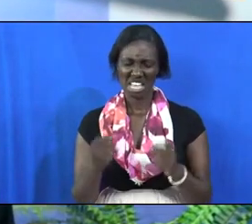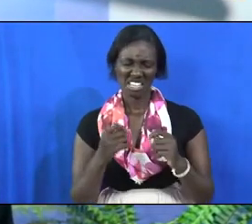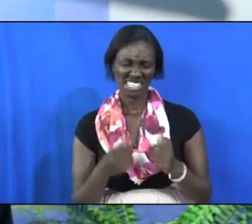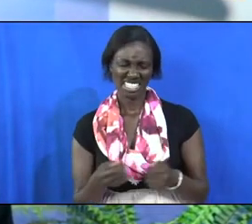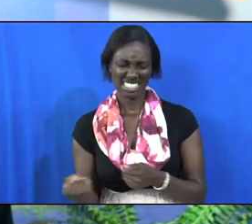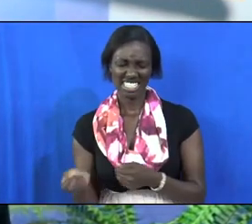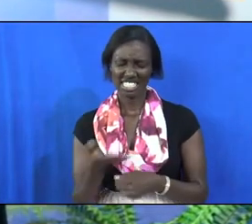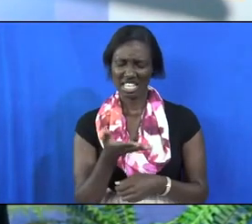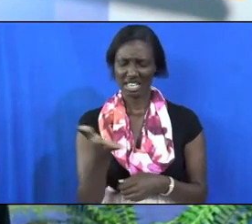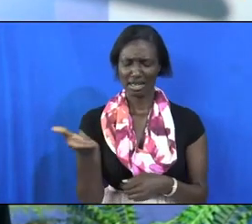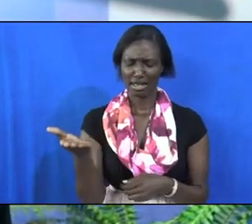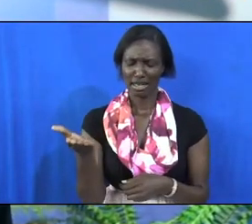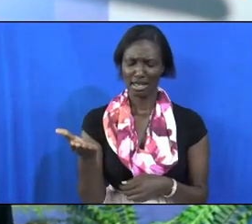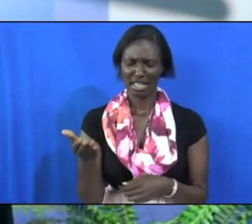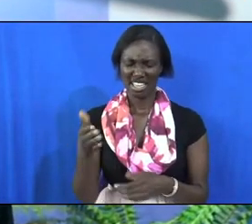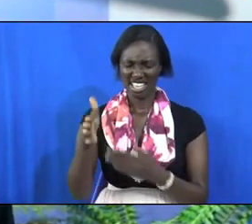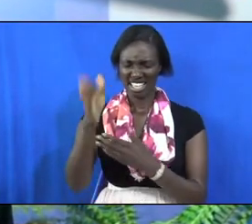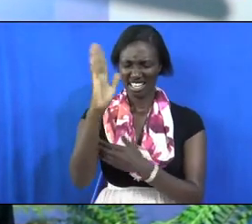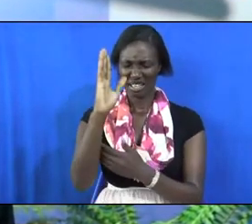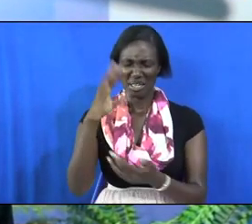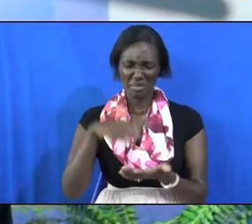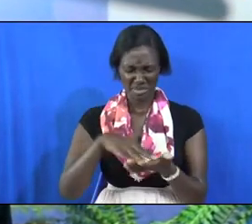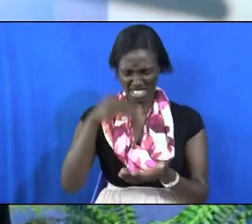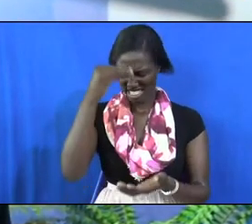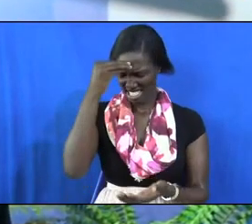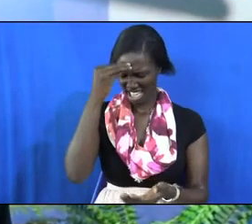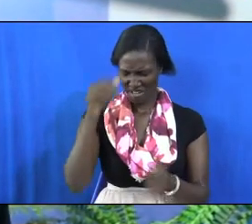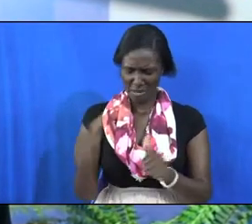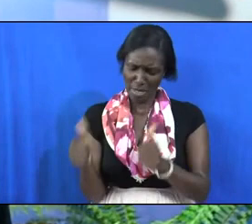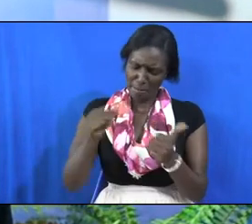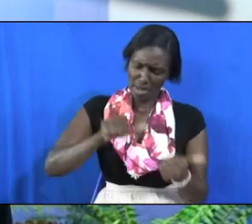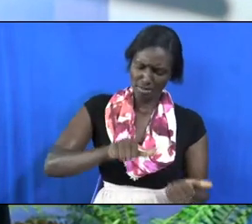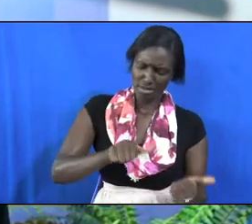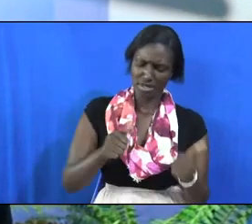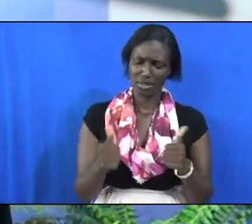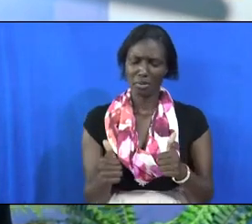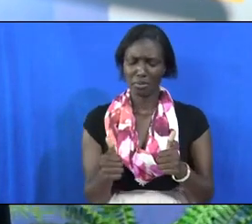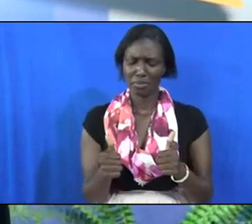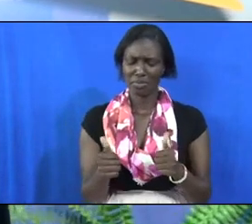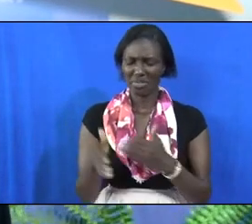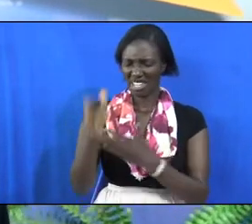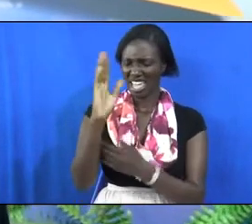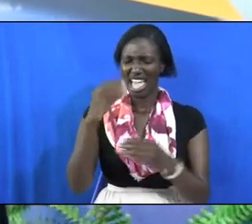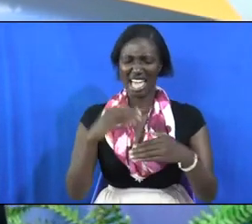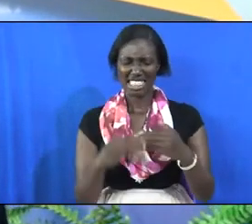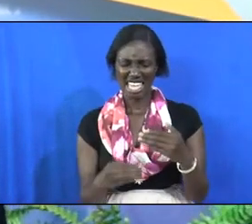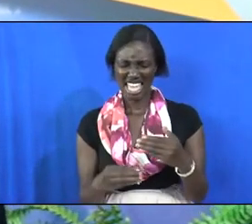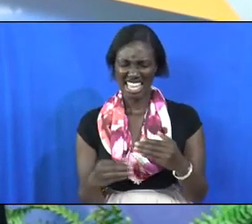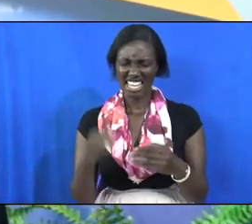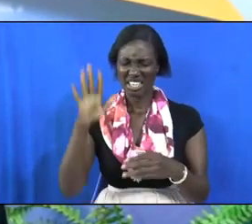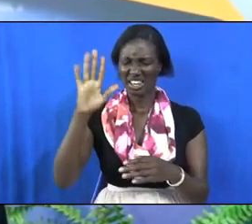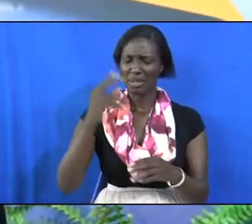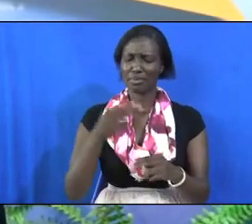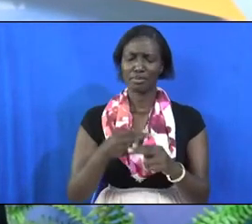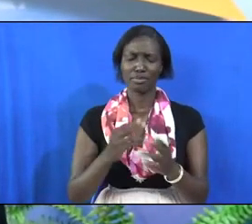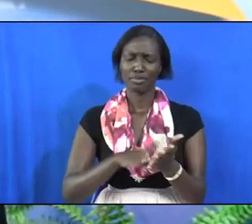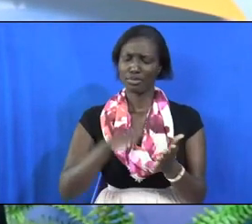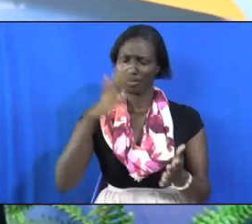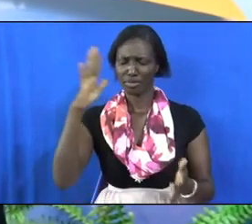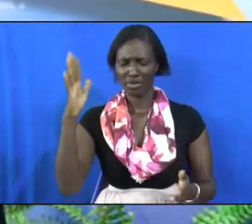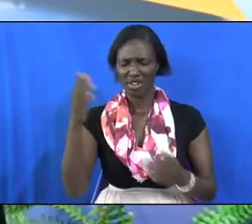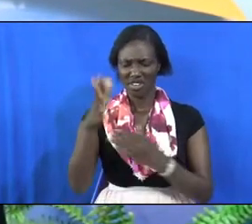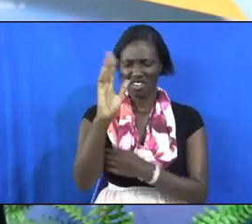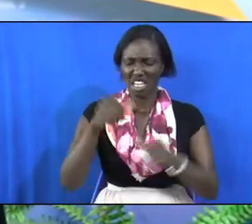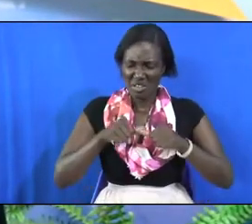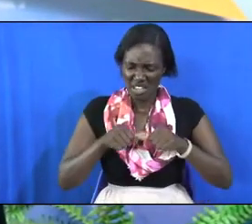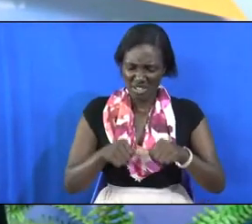as they are, Father. That, Father, that you may learn something of the baptism, Father, that at the end of the day, may your name be glorified, and, Father, that we